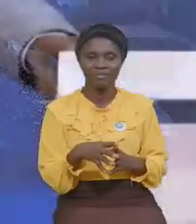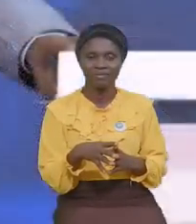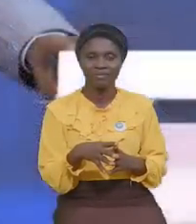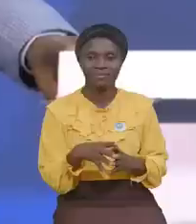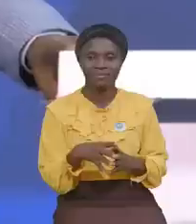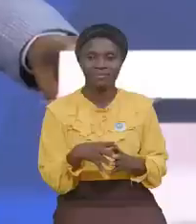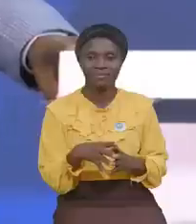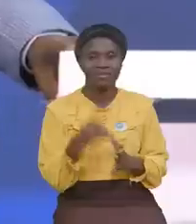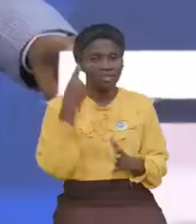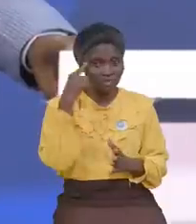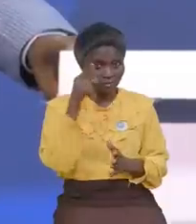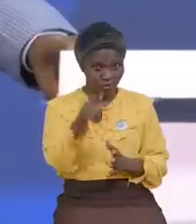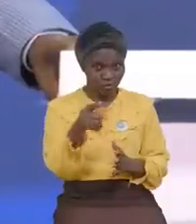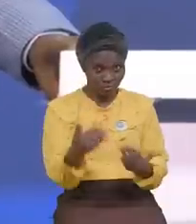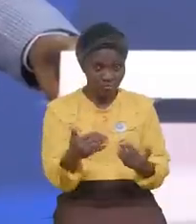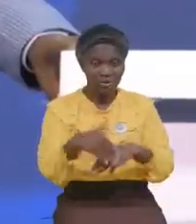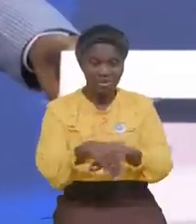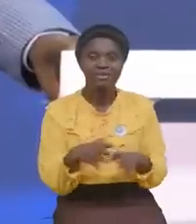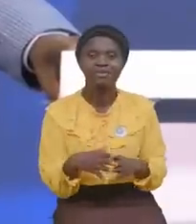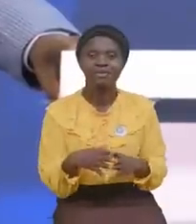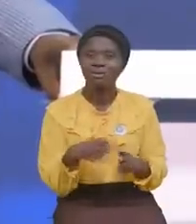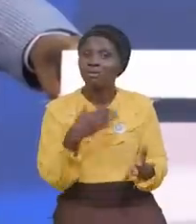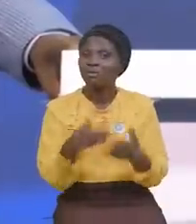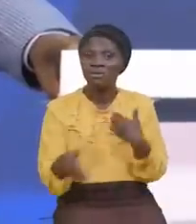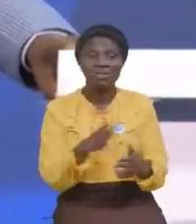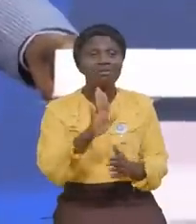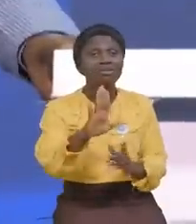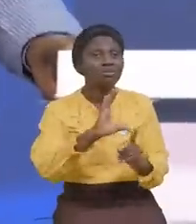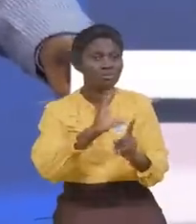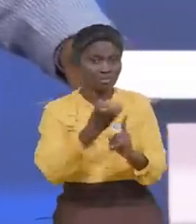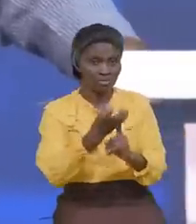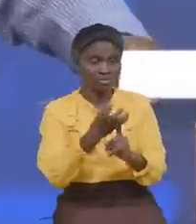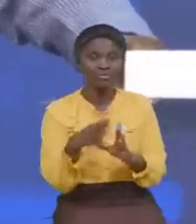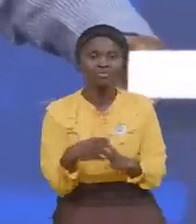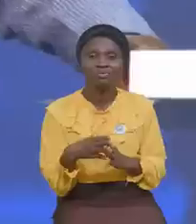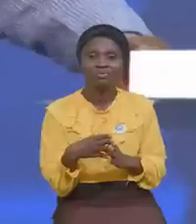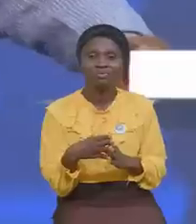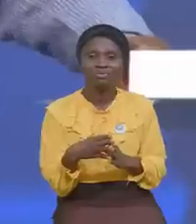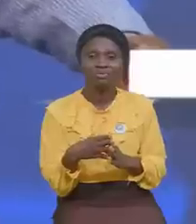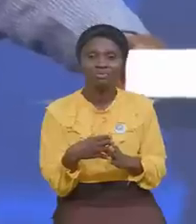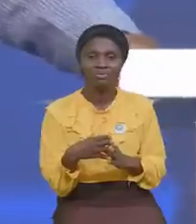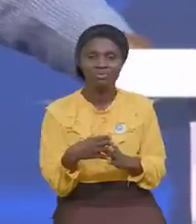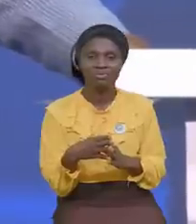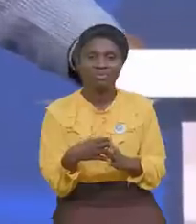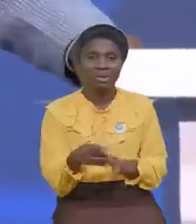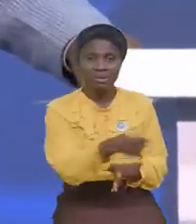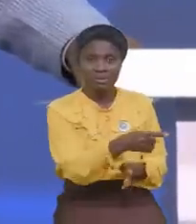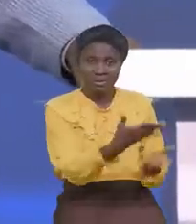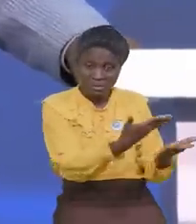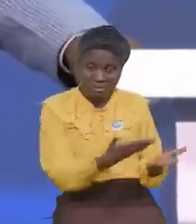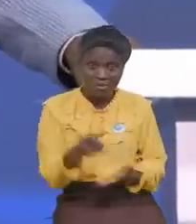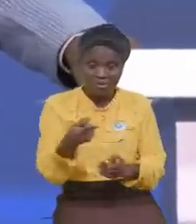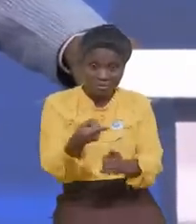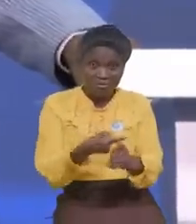For you tonight, whatever your condition, they brought you from the hospital and they brought you